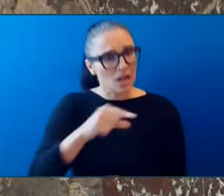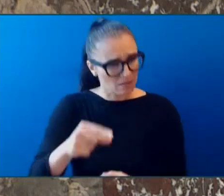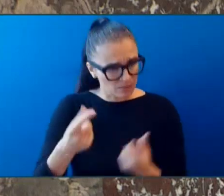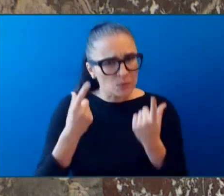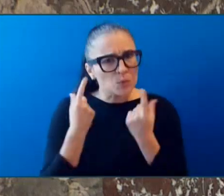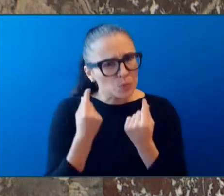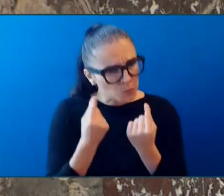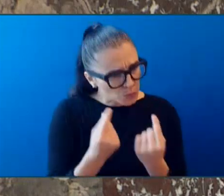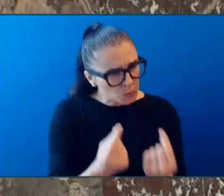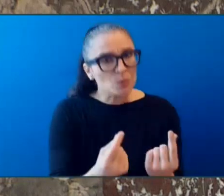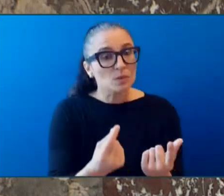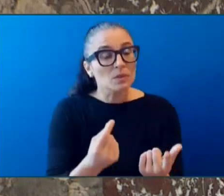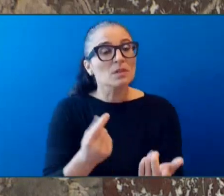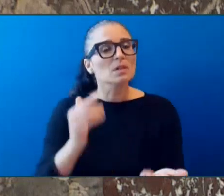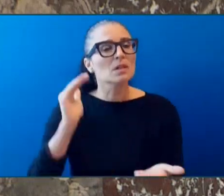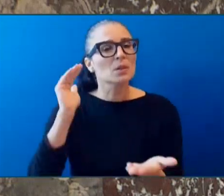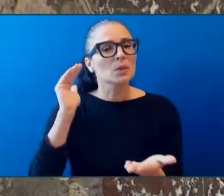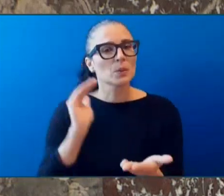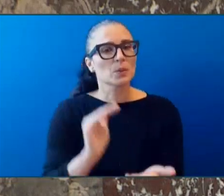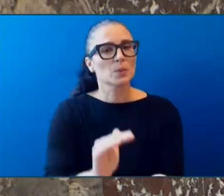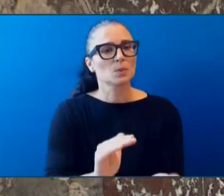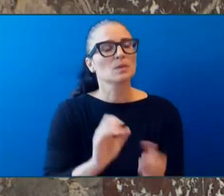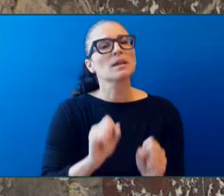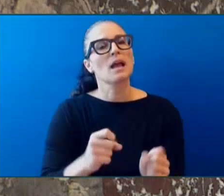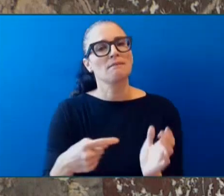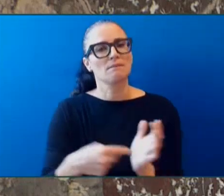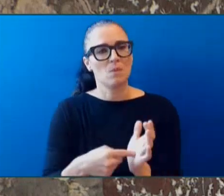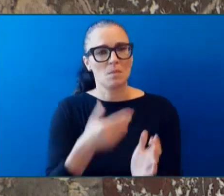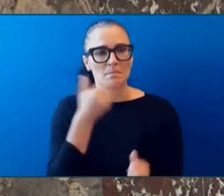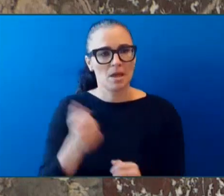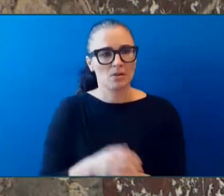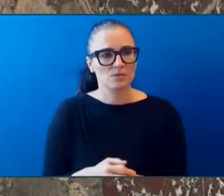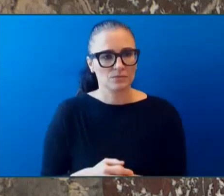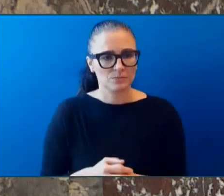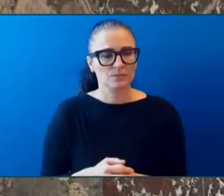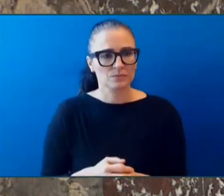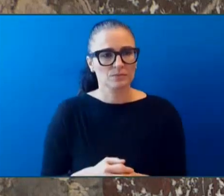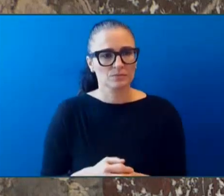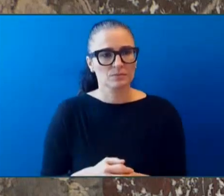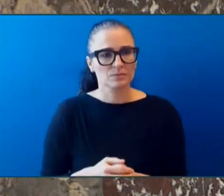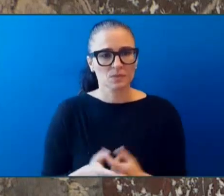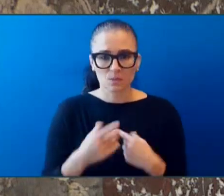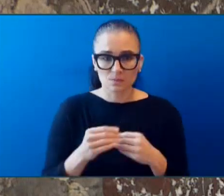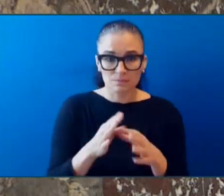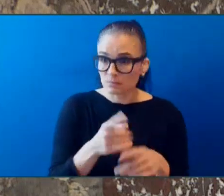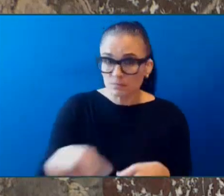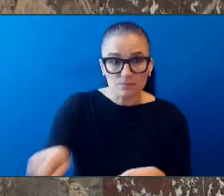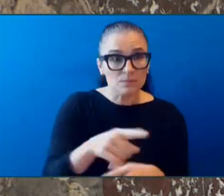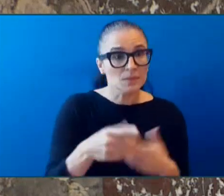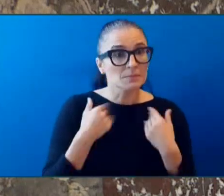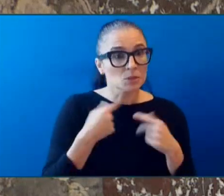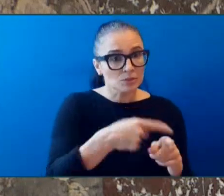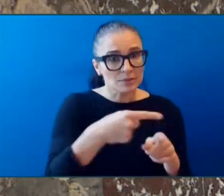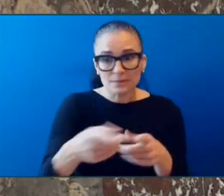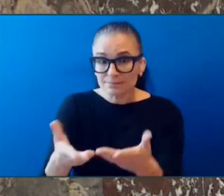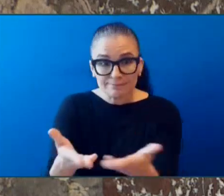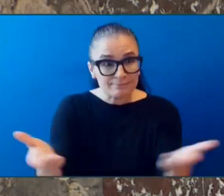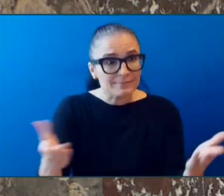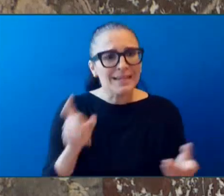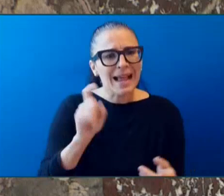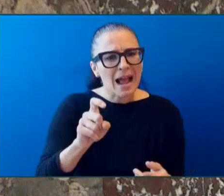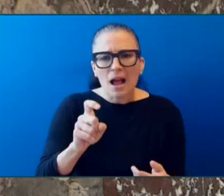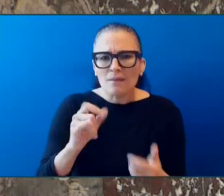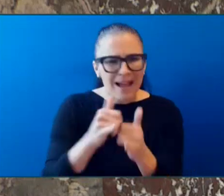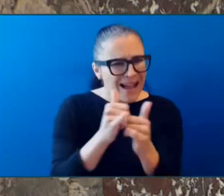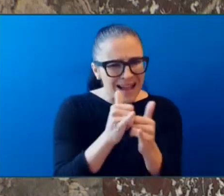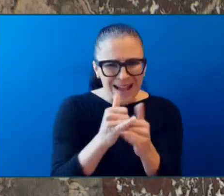out to ministers that they have to find more ways to support people with affordability. But there is some good news about what we're doing in the province. I don't know if the member